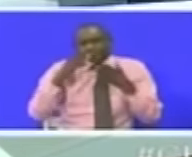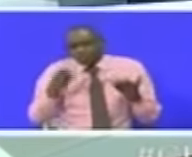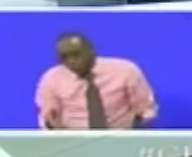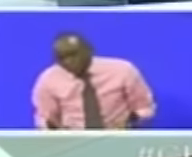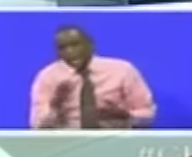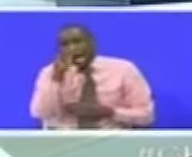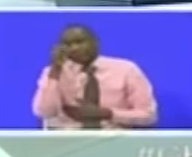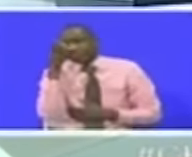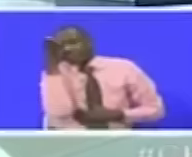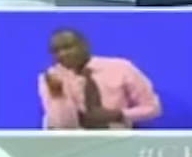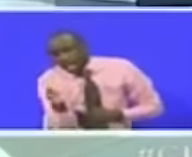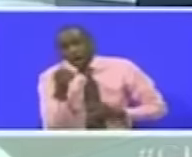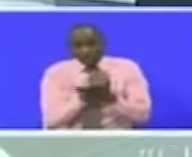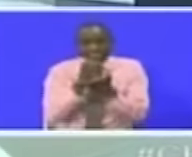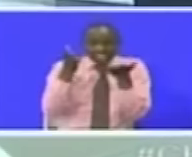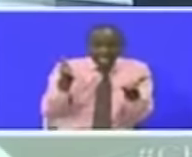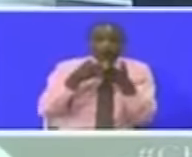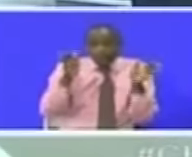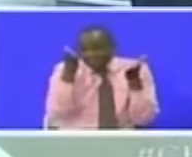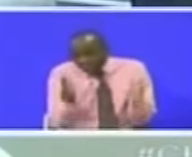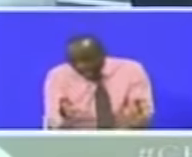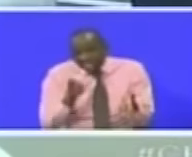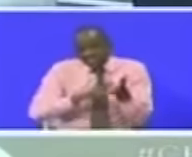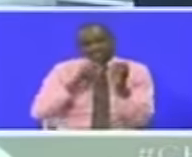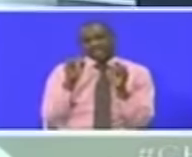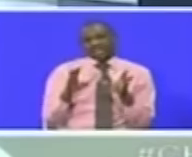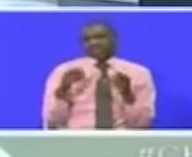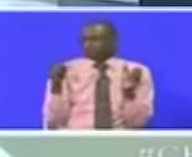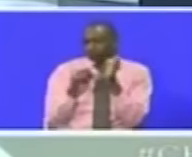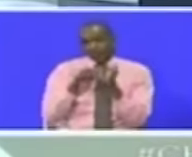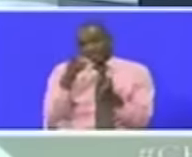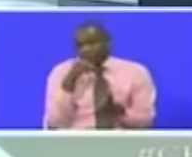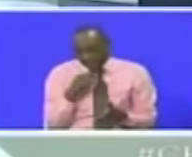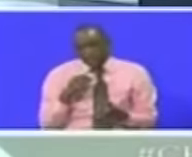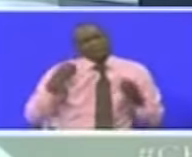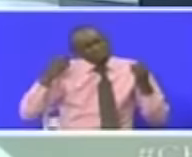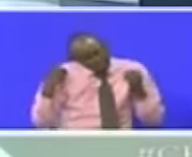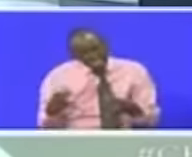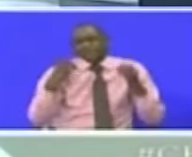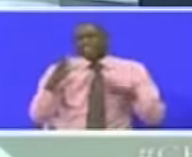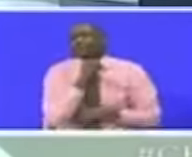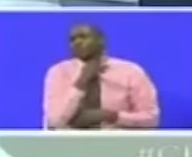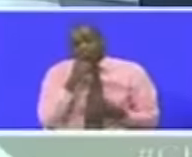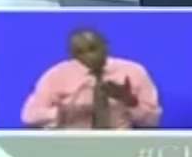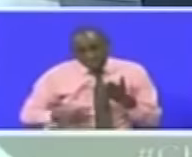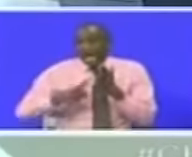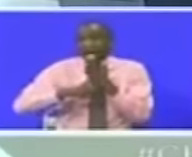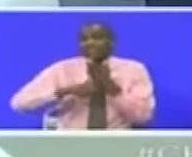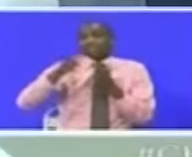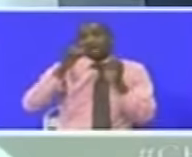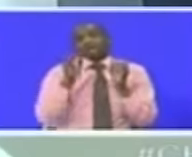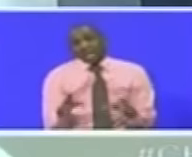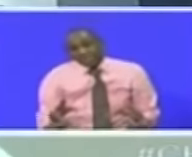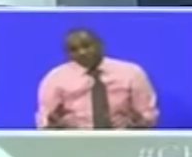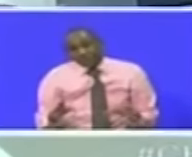IEBC officials? Was the process quick? Was it not? Additionally, many have complained of not having their IDs to be able to participate